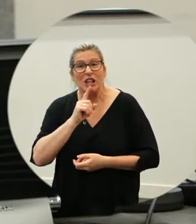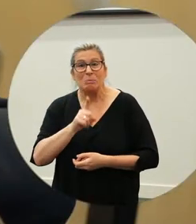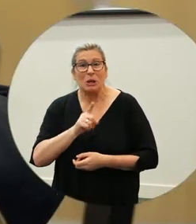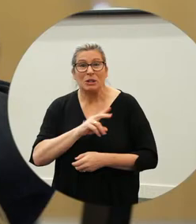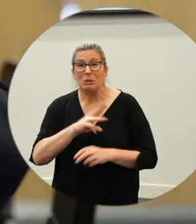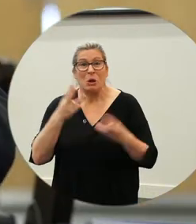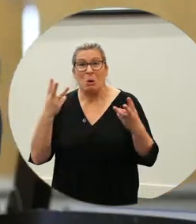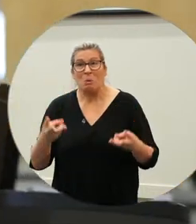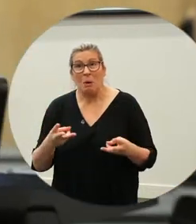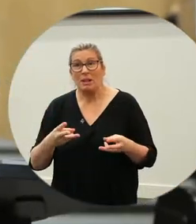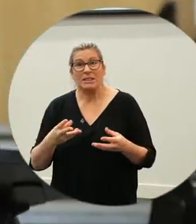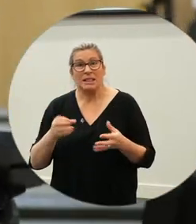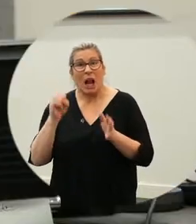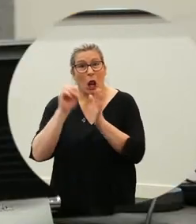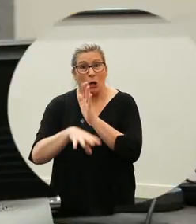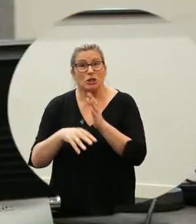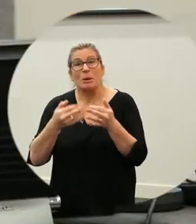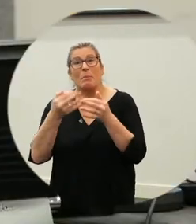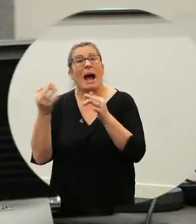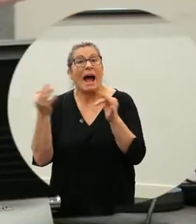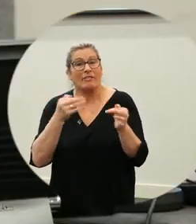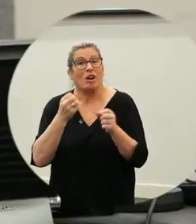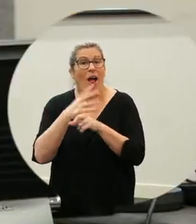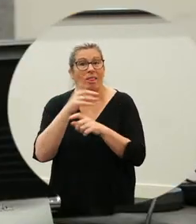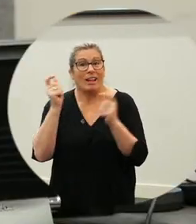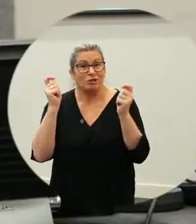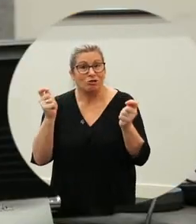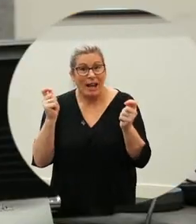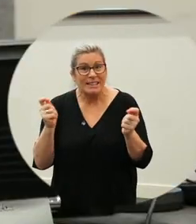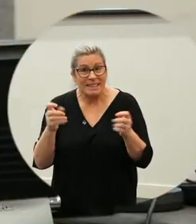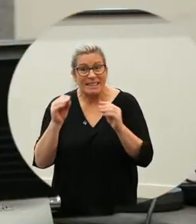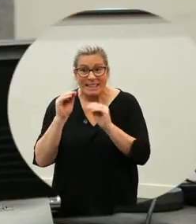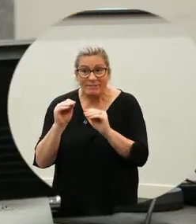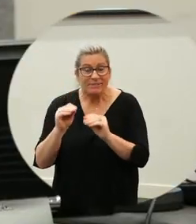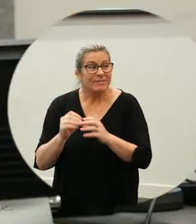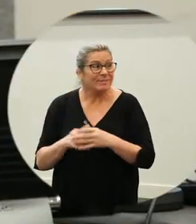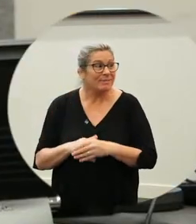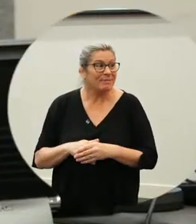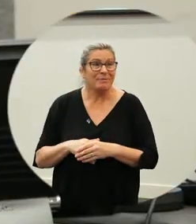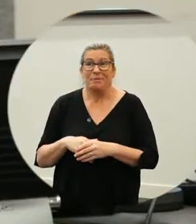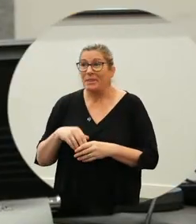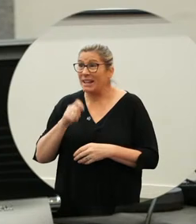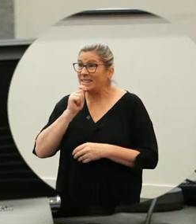all that training we put into them. Sorry, the gentleman here in front.